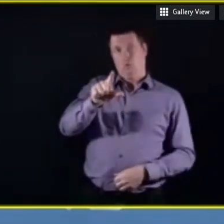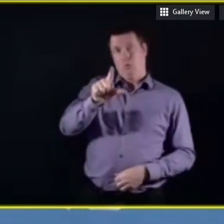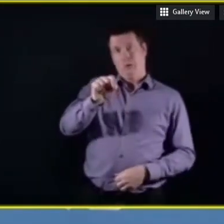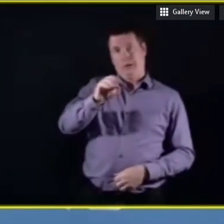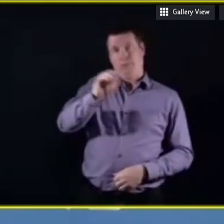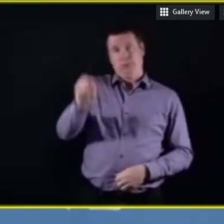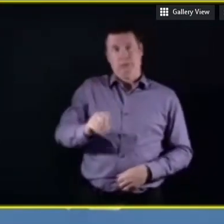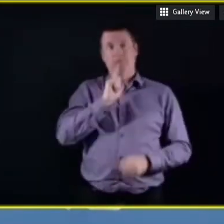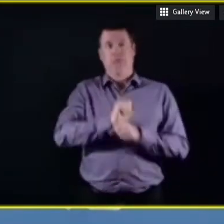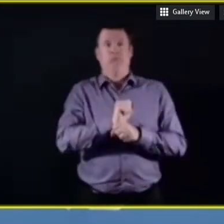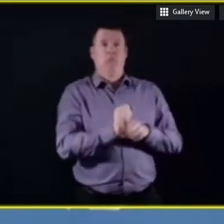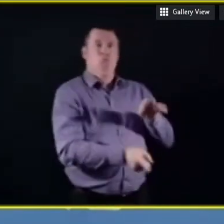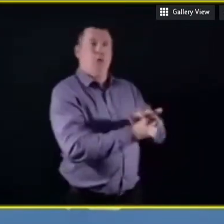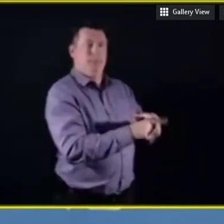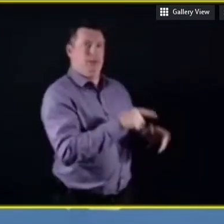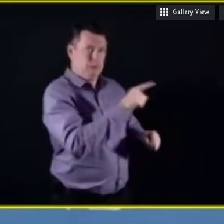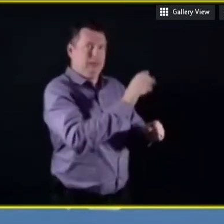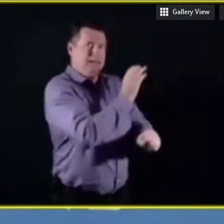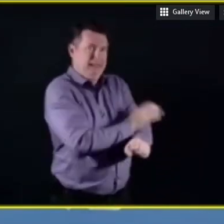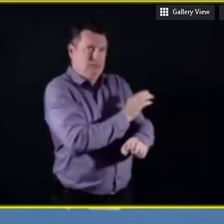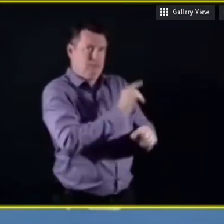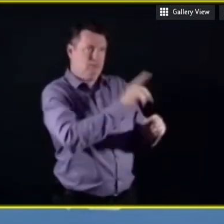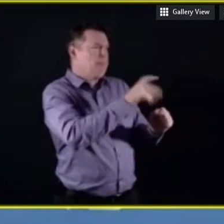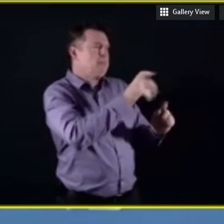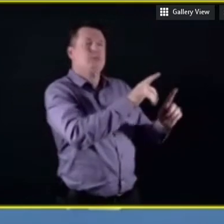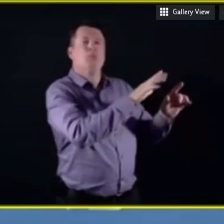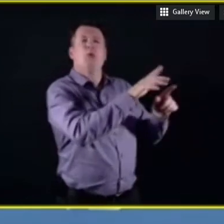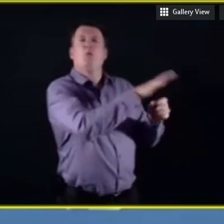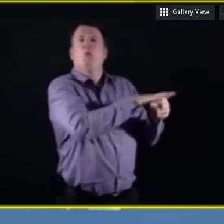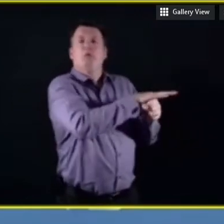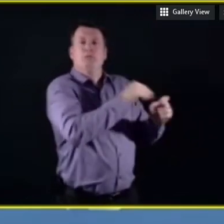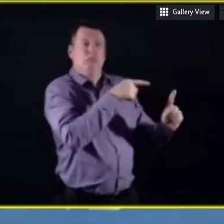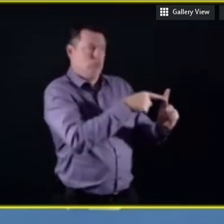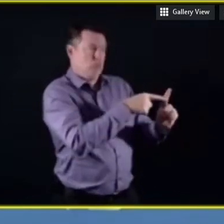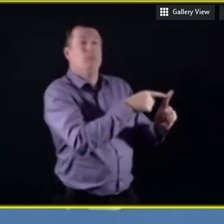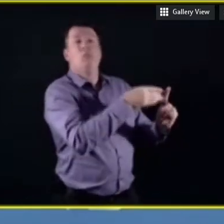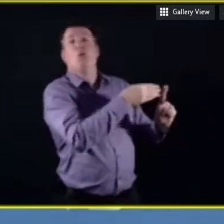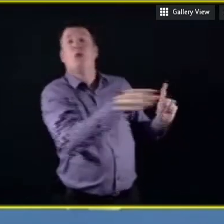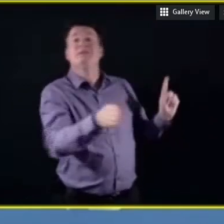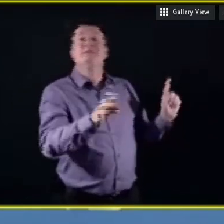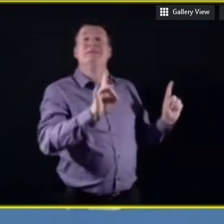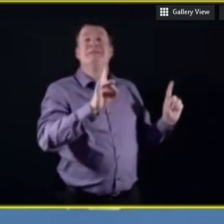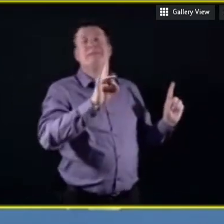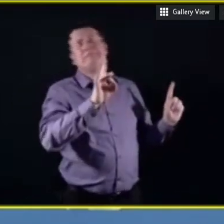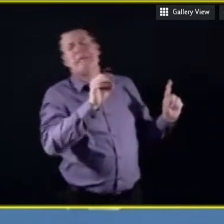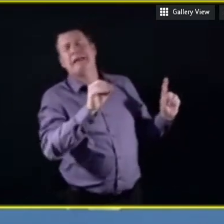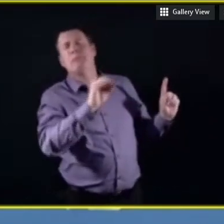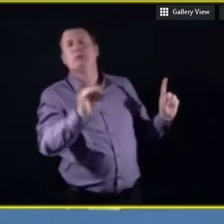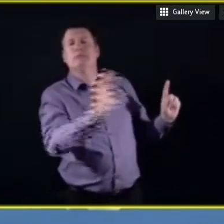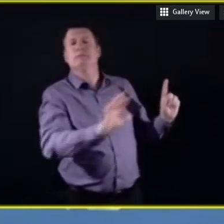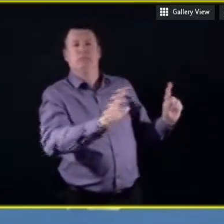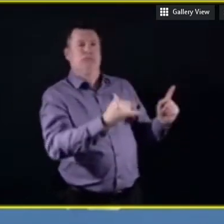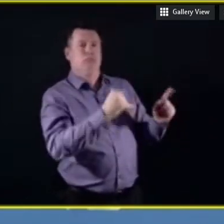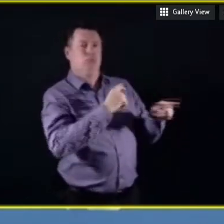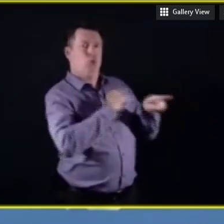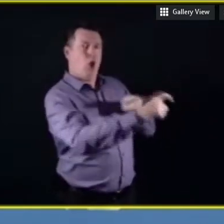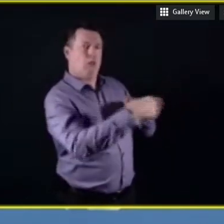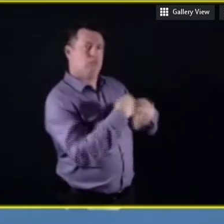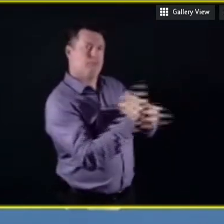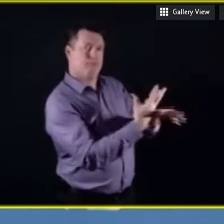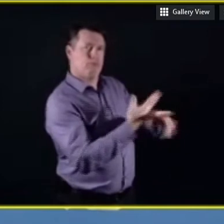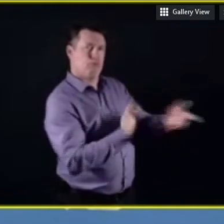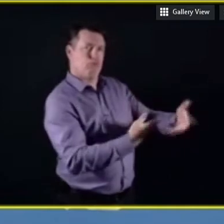on providing semi-elective or elective or only semi-urgent care, we are going to make a distinct effort to